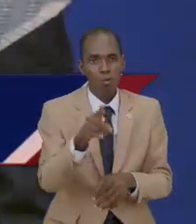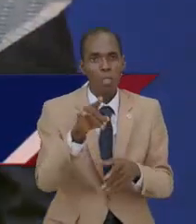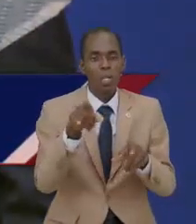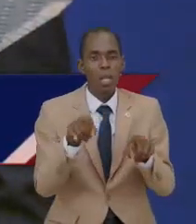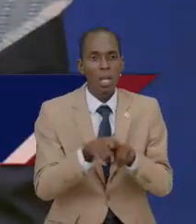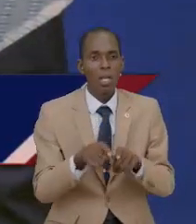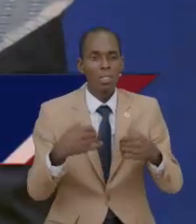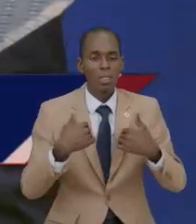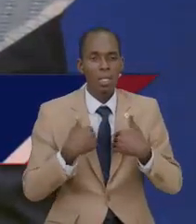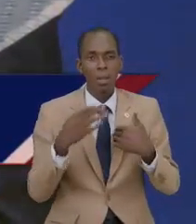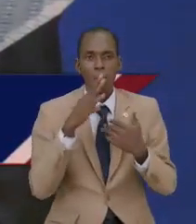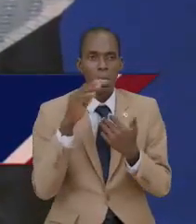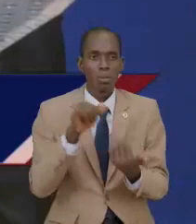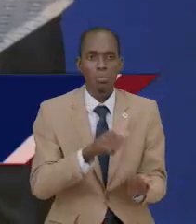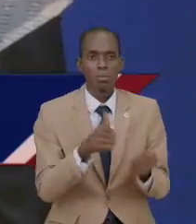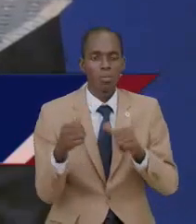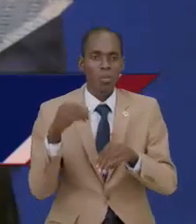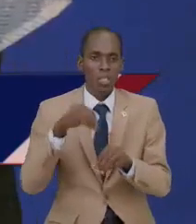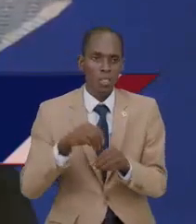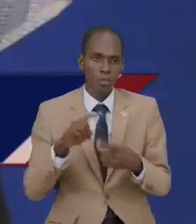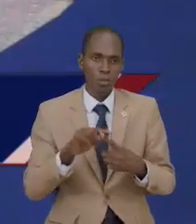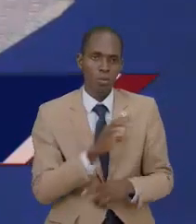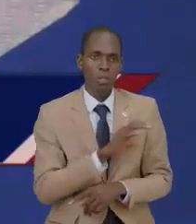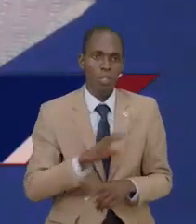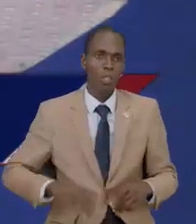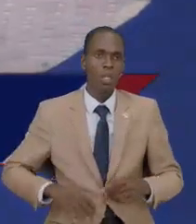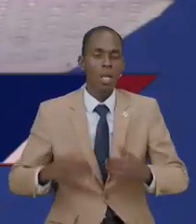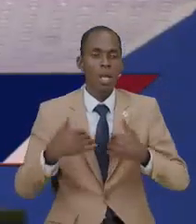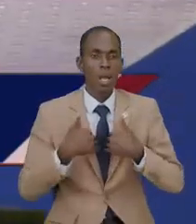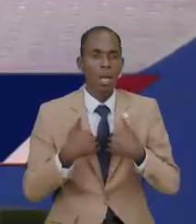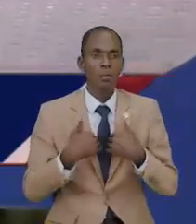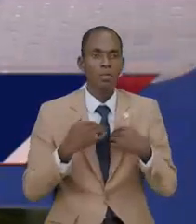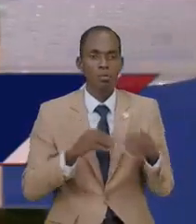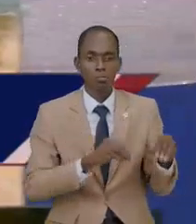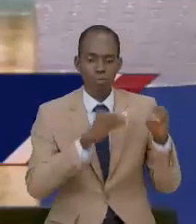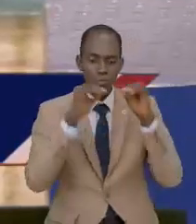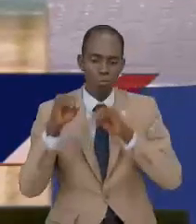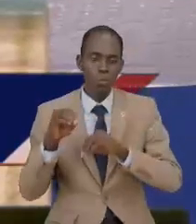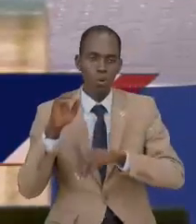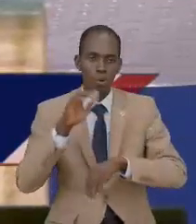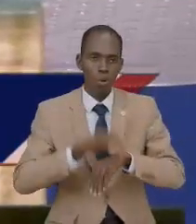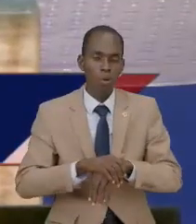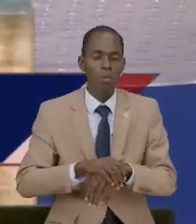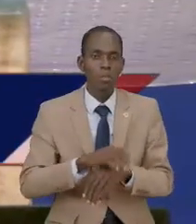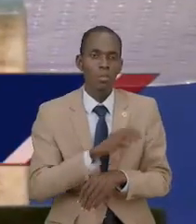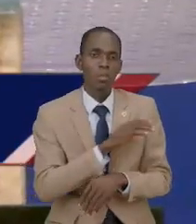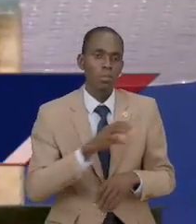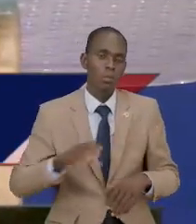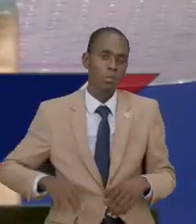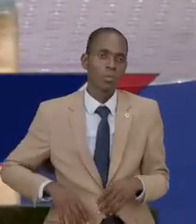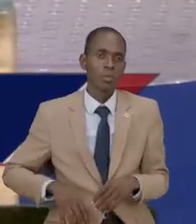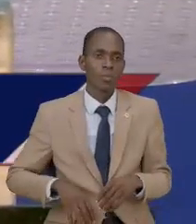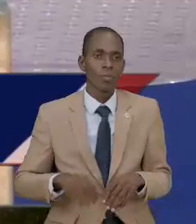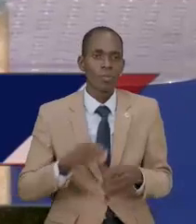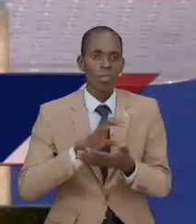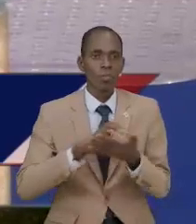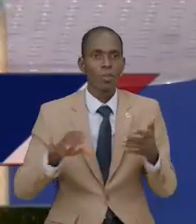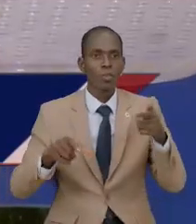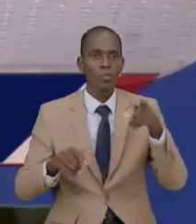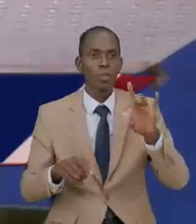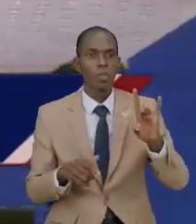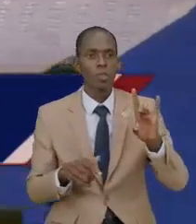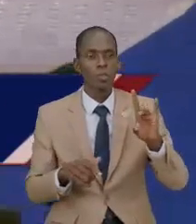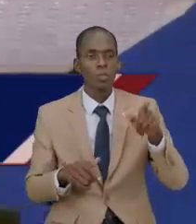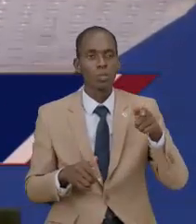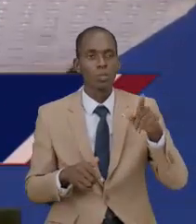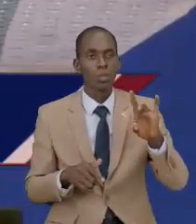been baptized into Christ are put on Christ. Verse 28, it